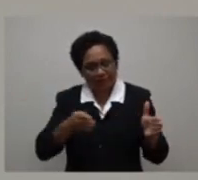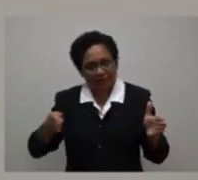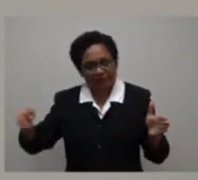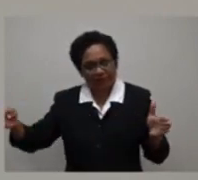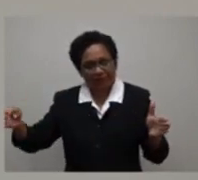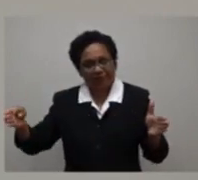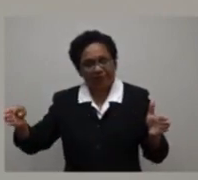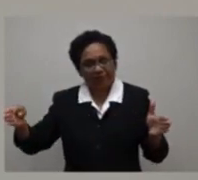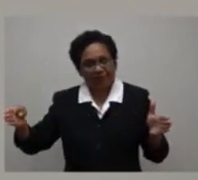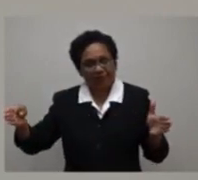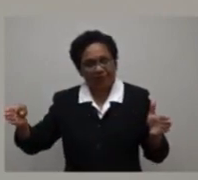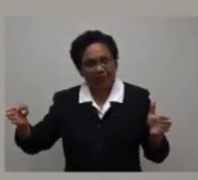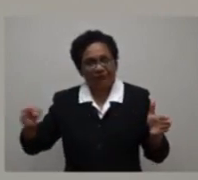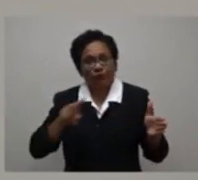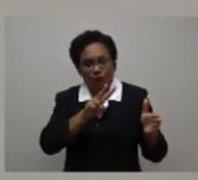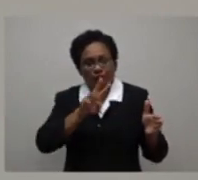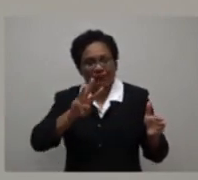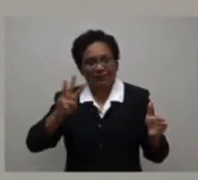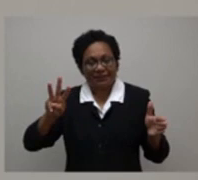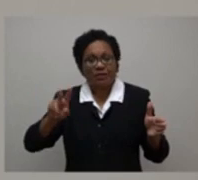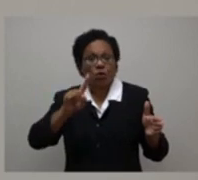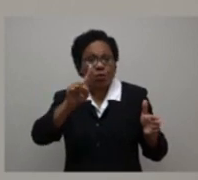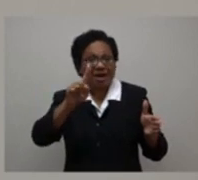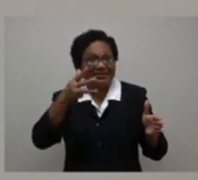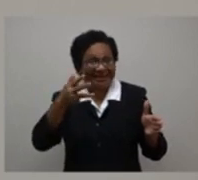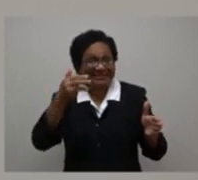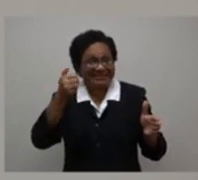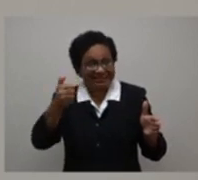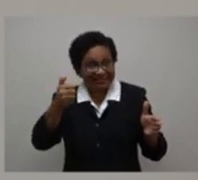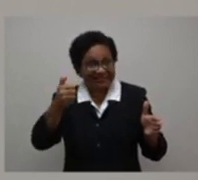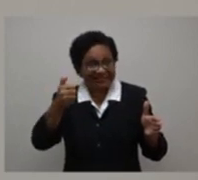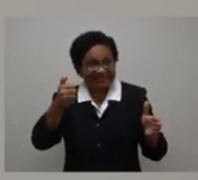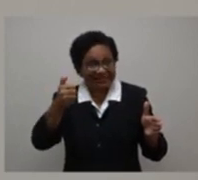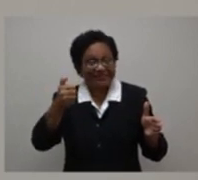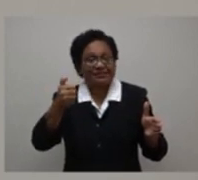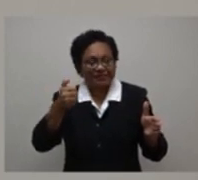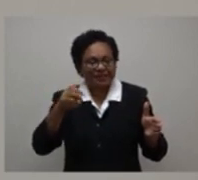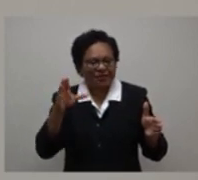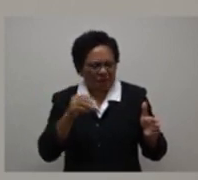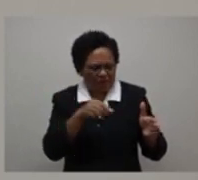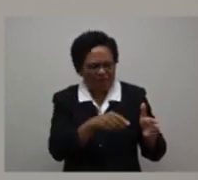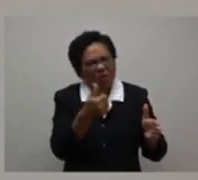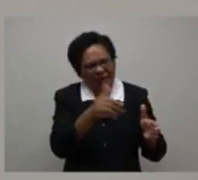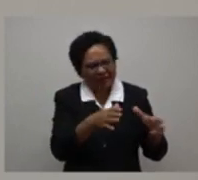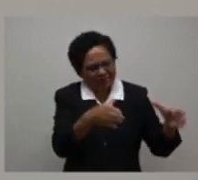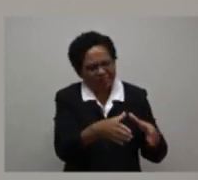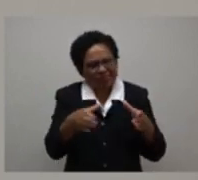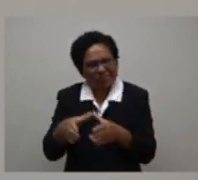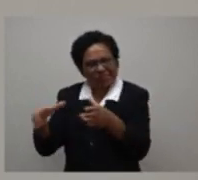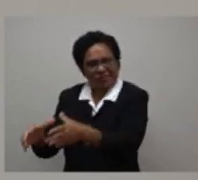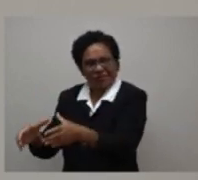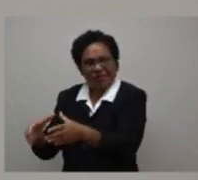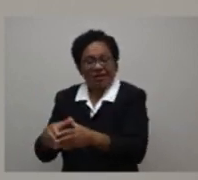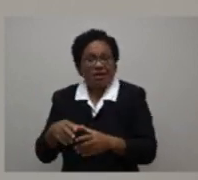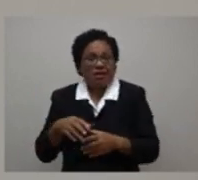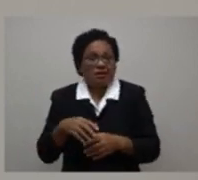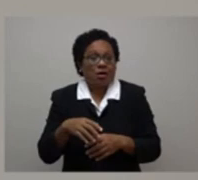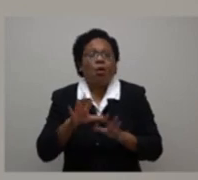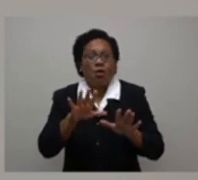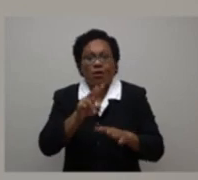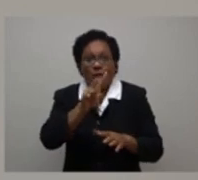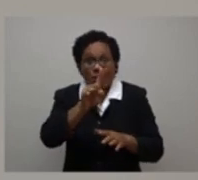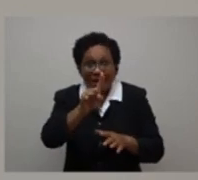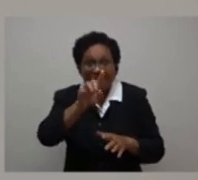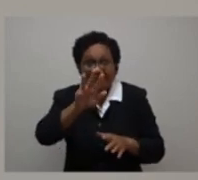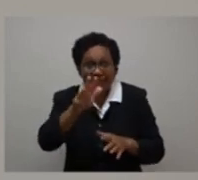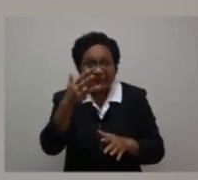196 of which are from existing areas of concern. That means they are either from known clusters or